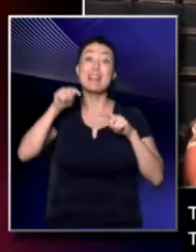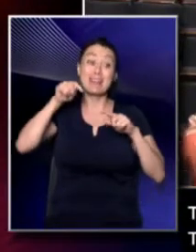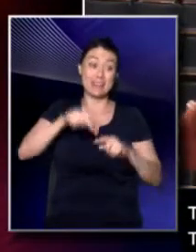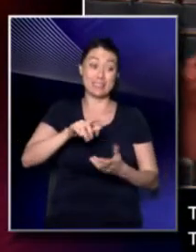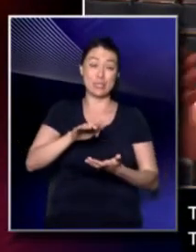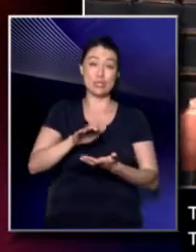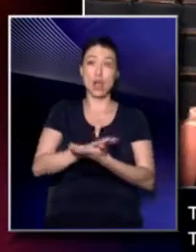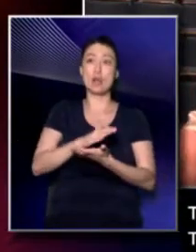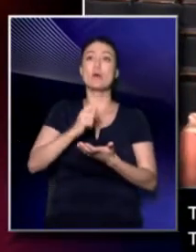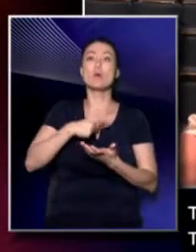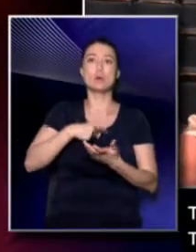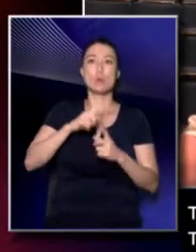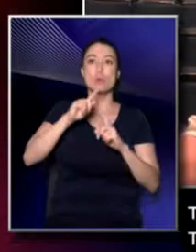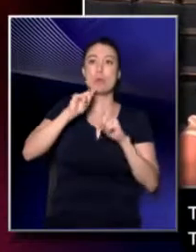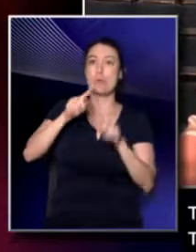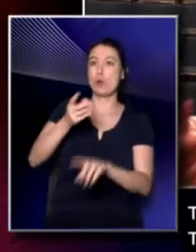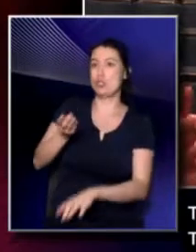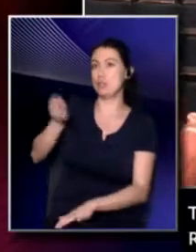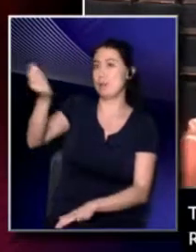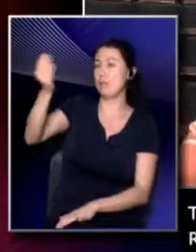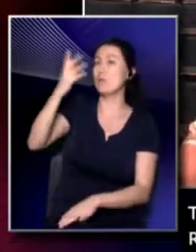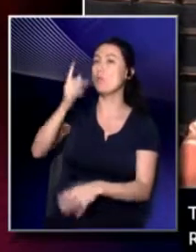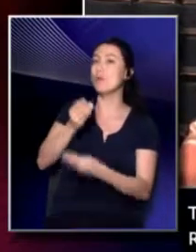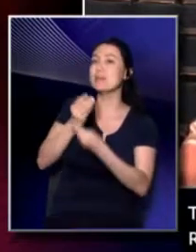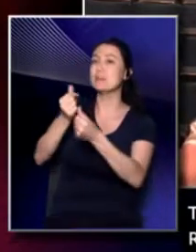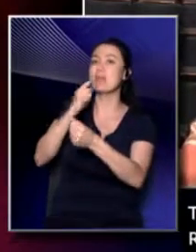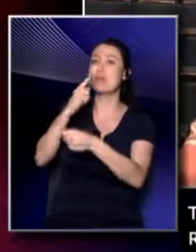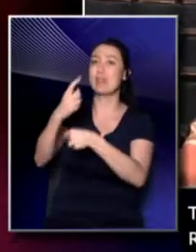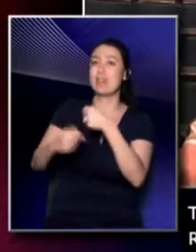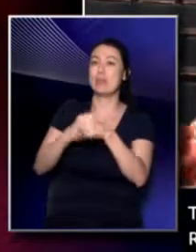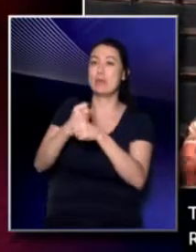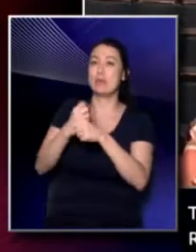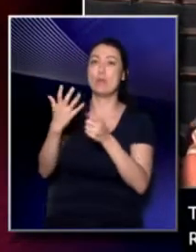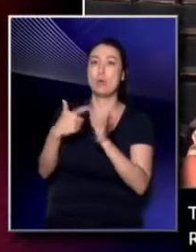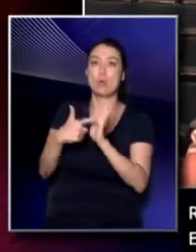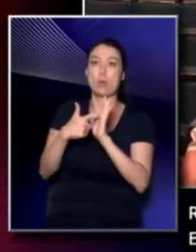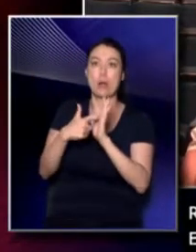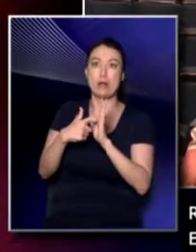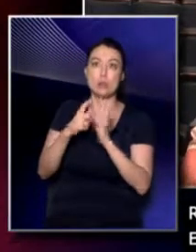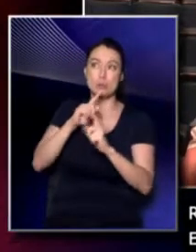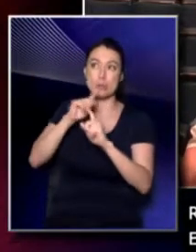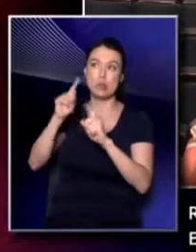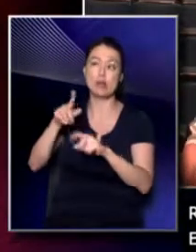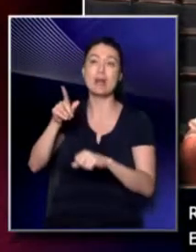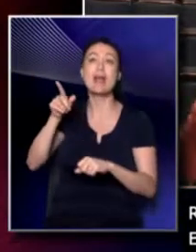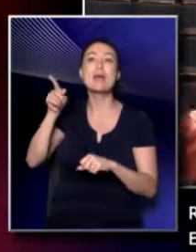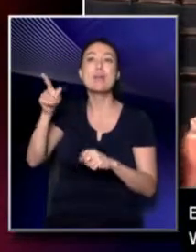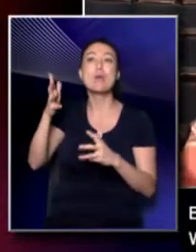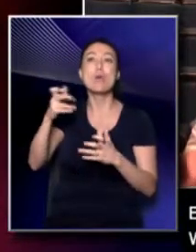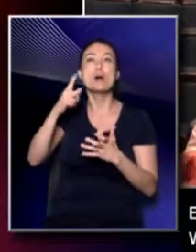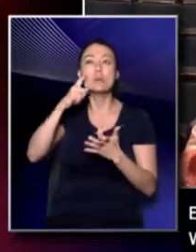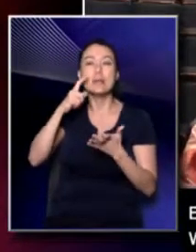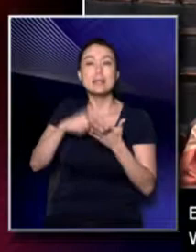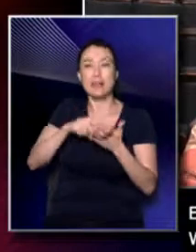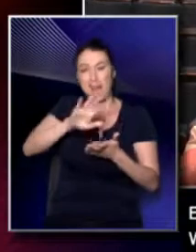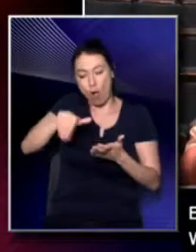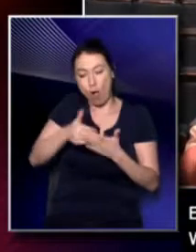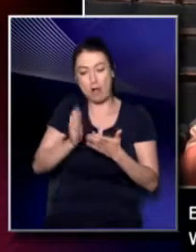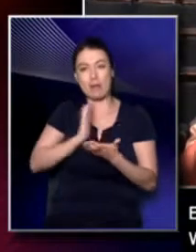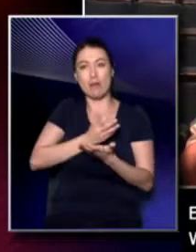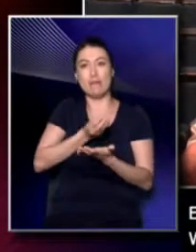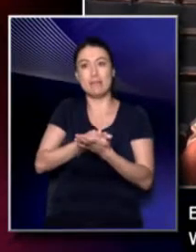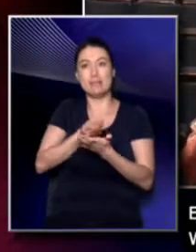what we report to them as our expenditure for the year, what we're required to report to them. And they want to identify all of our funds,